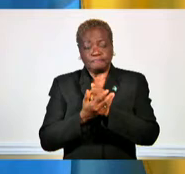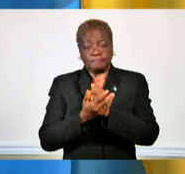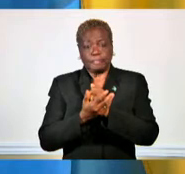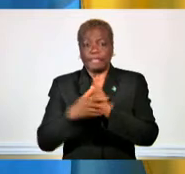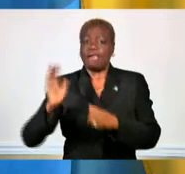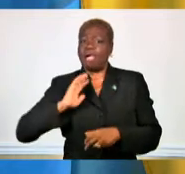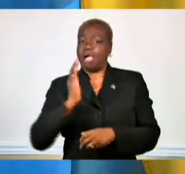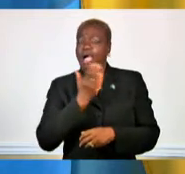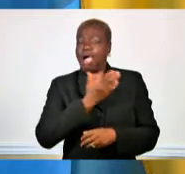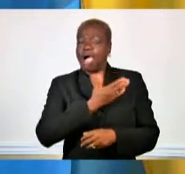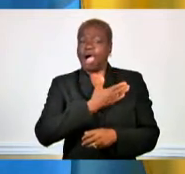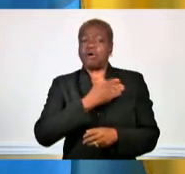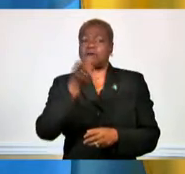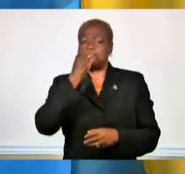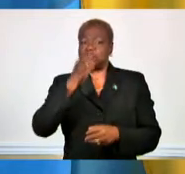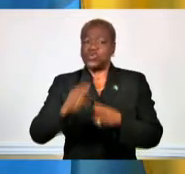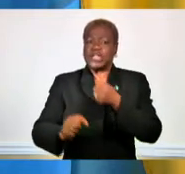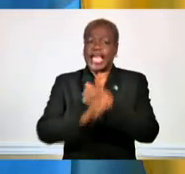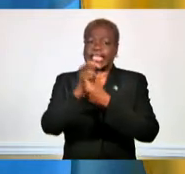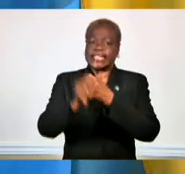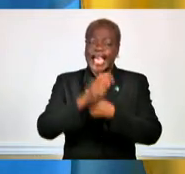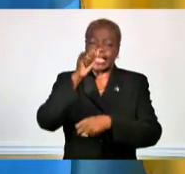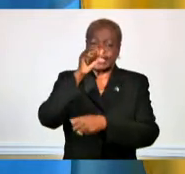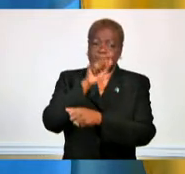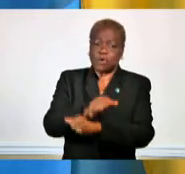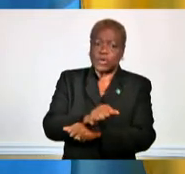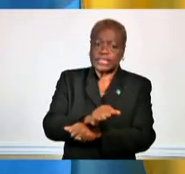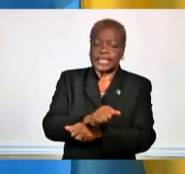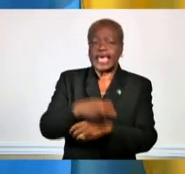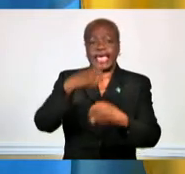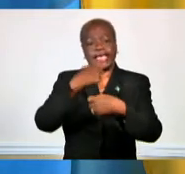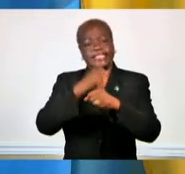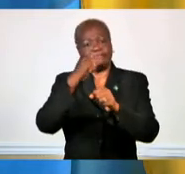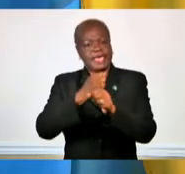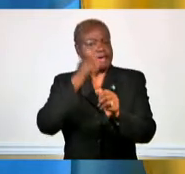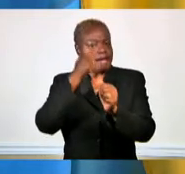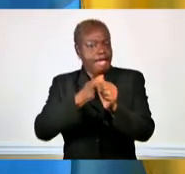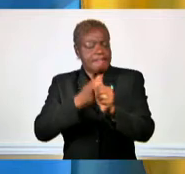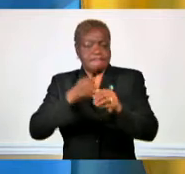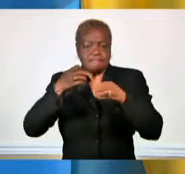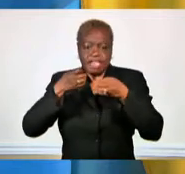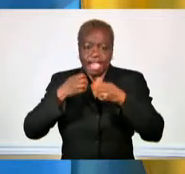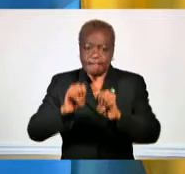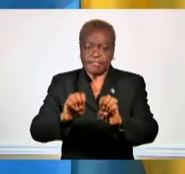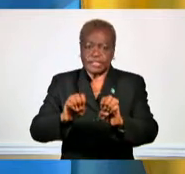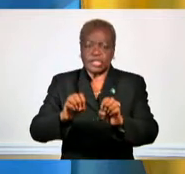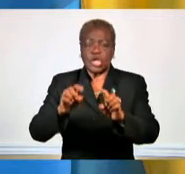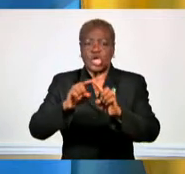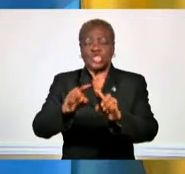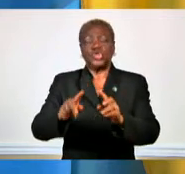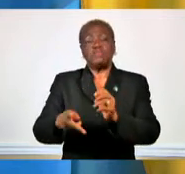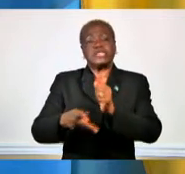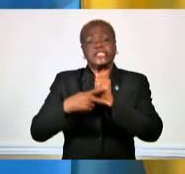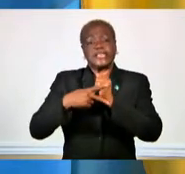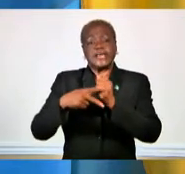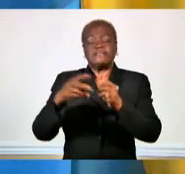Our food task force is making every effort to preserve safety